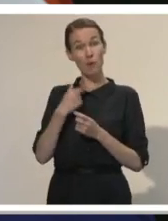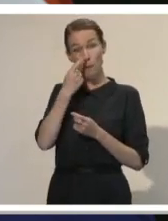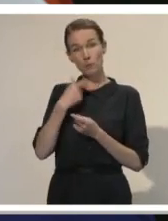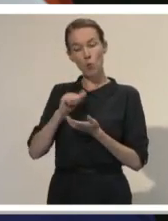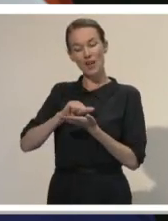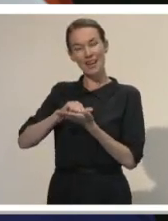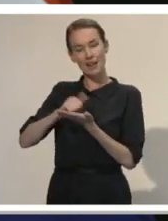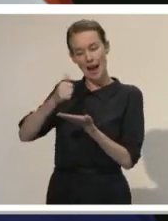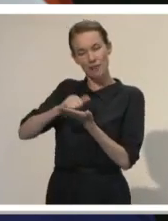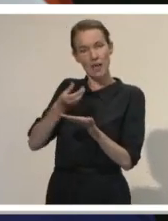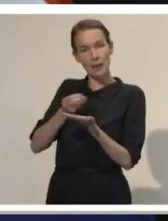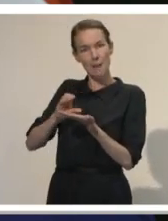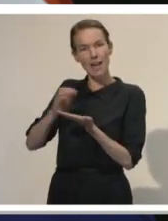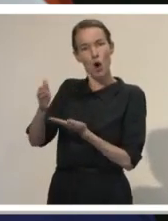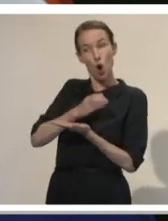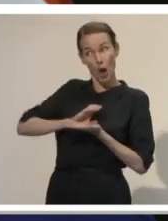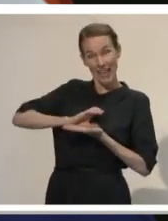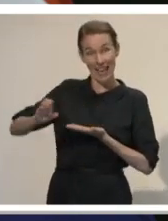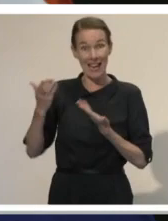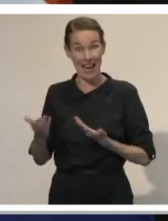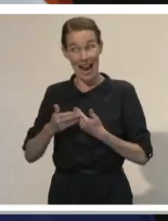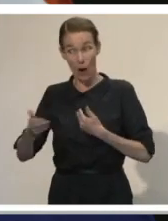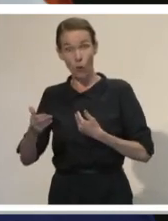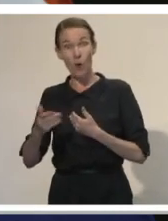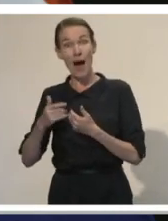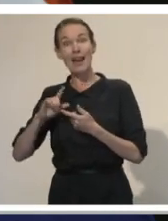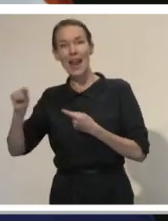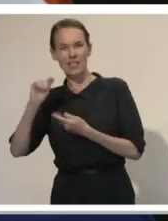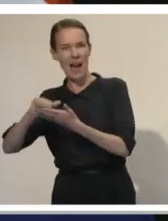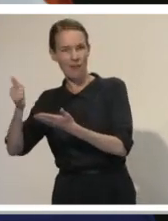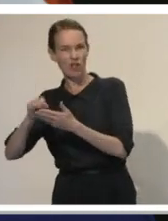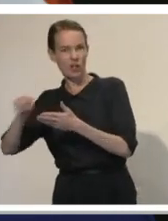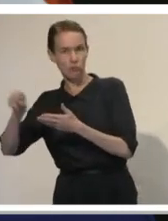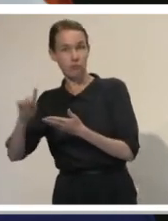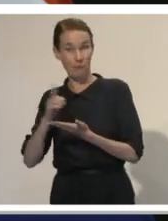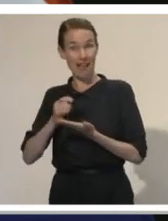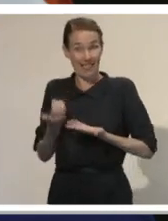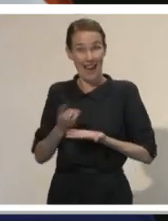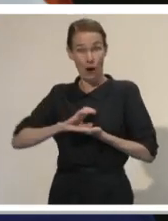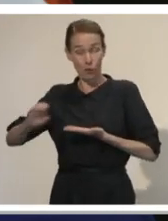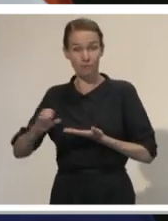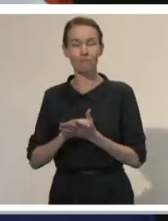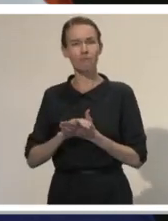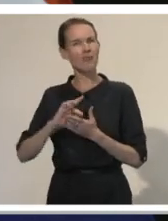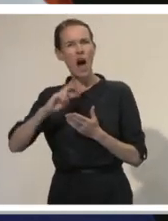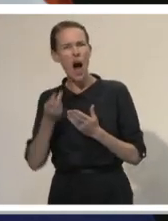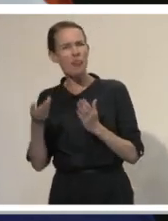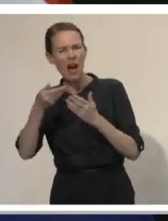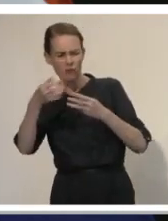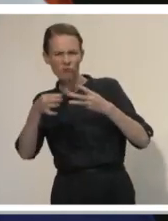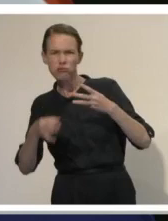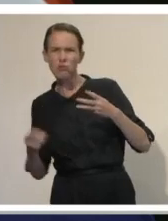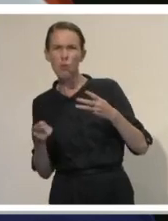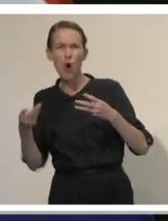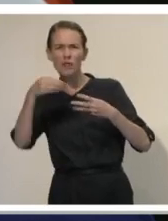plenty. Again, I might be giving away some details that particular companies might be in. But if